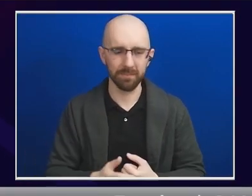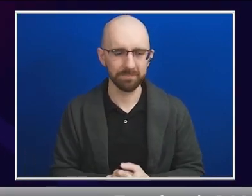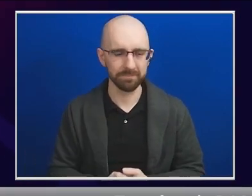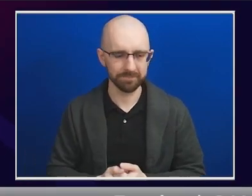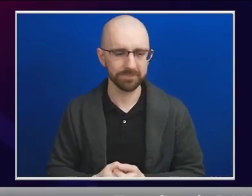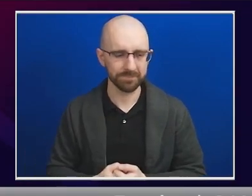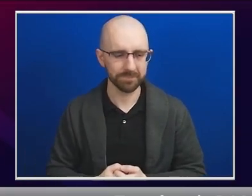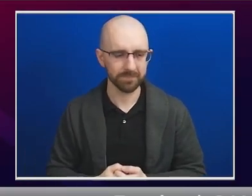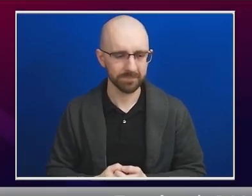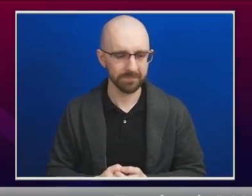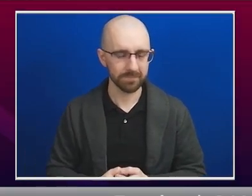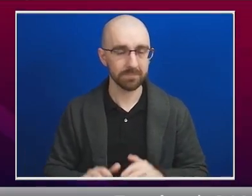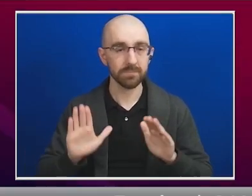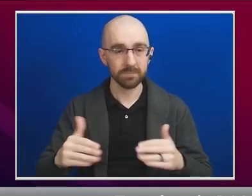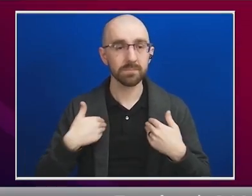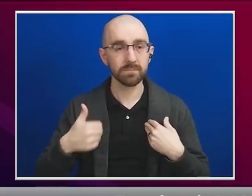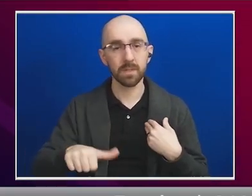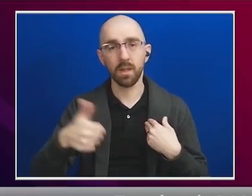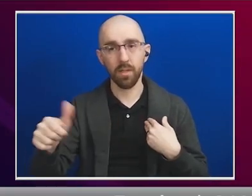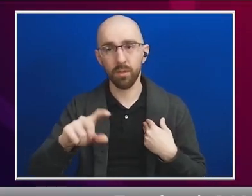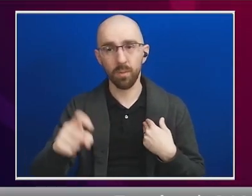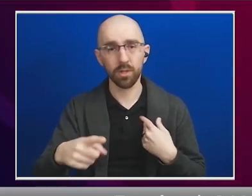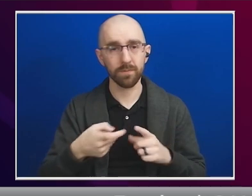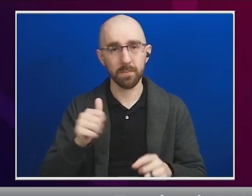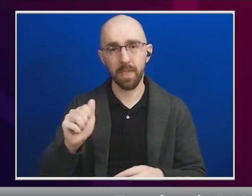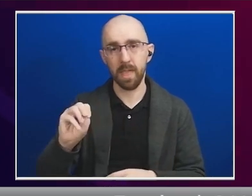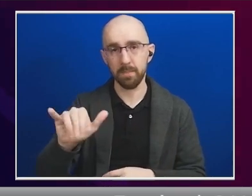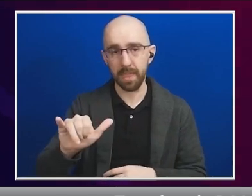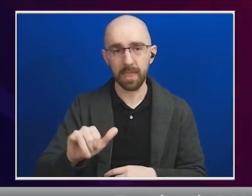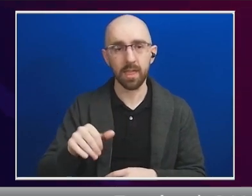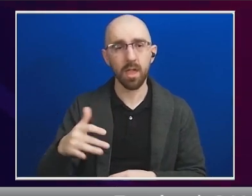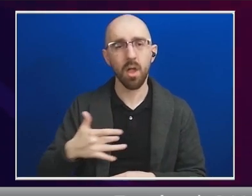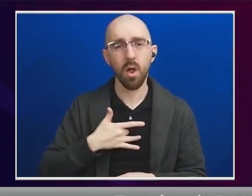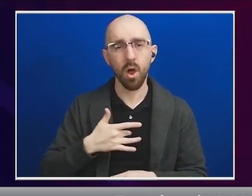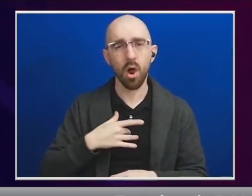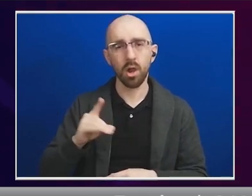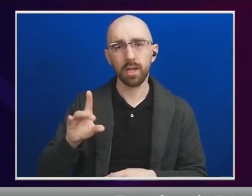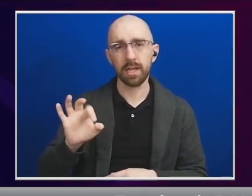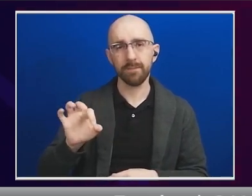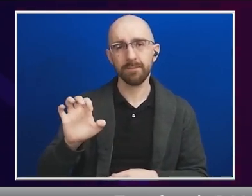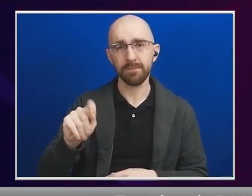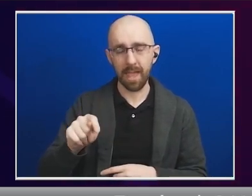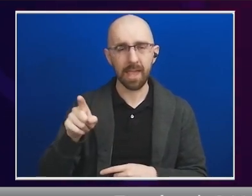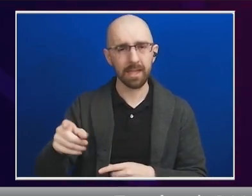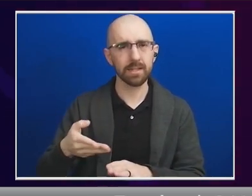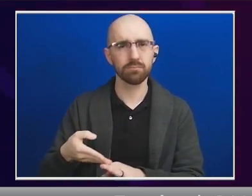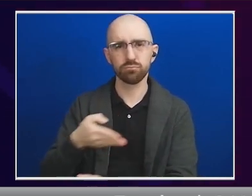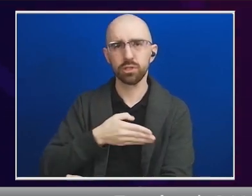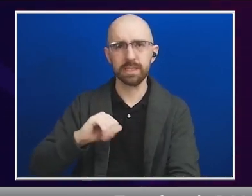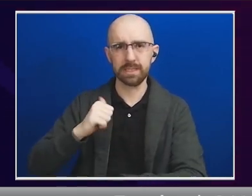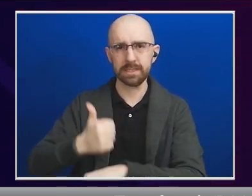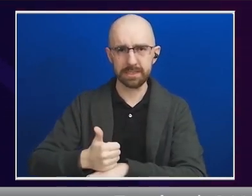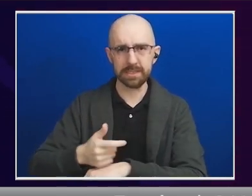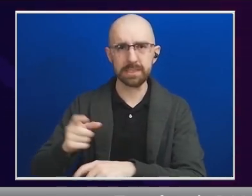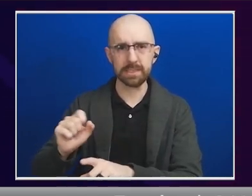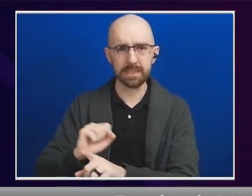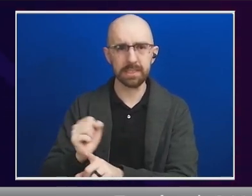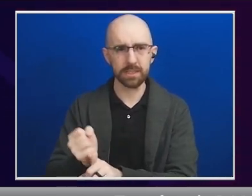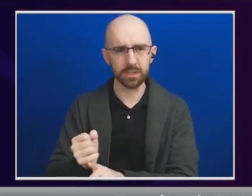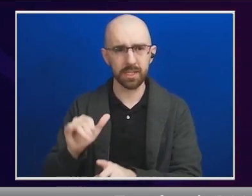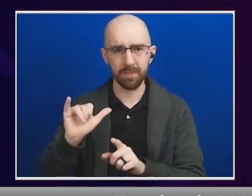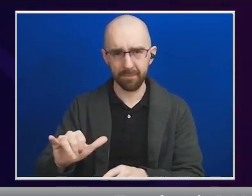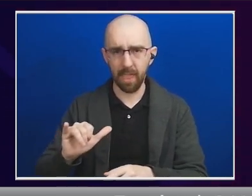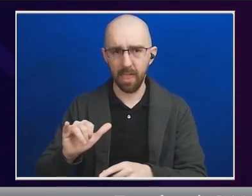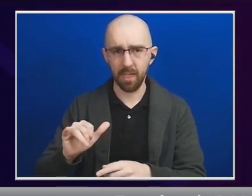That's great. And then we have another question from Amy. A congenital heart defect is a pre-existing condition. Does that make